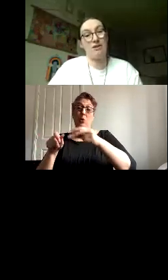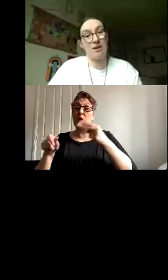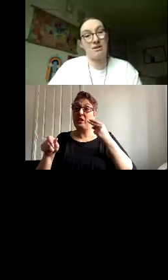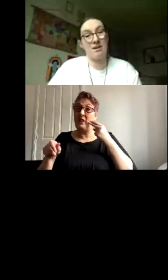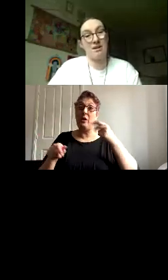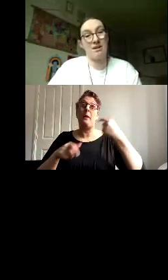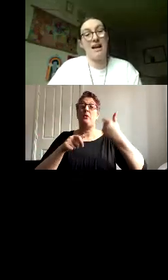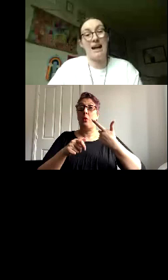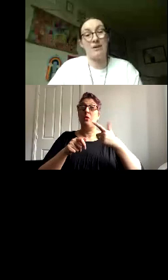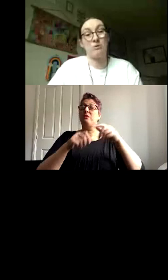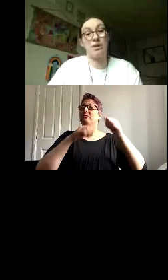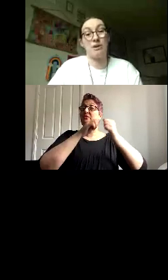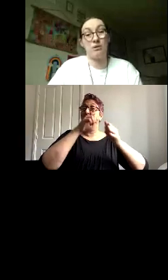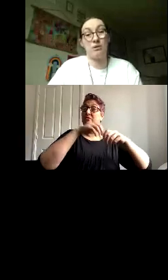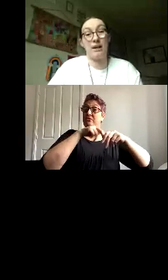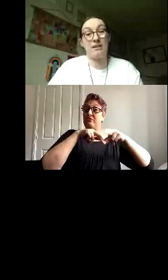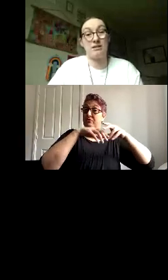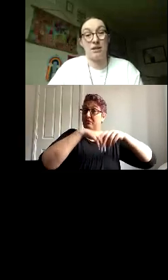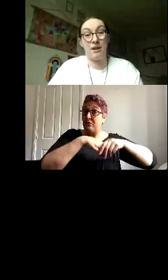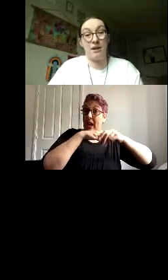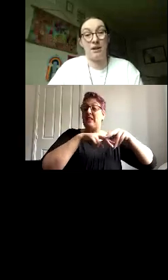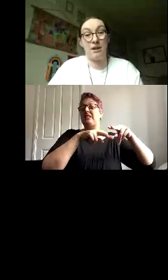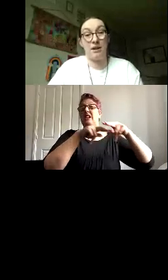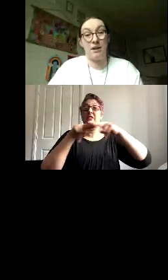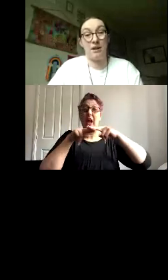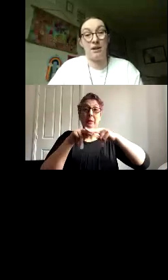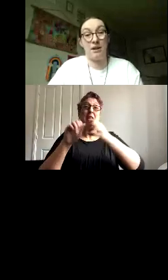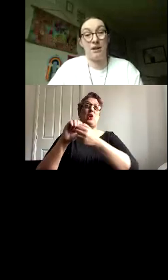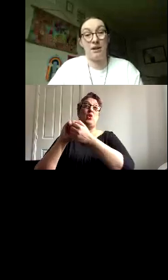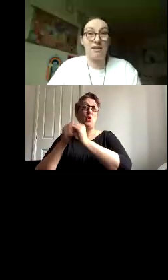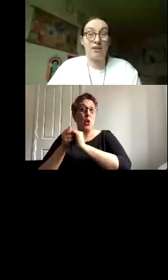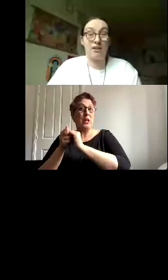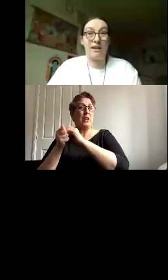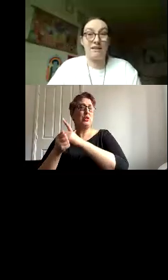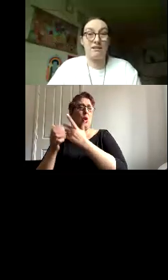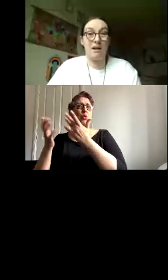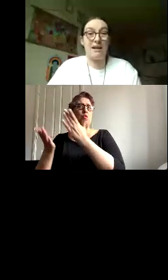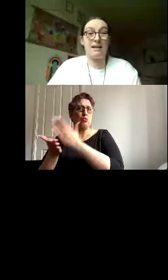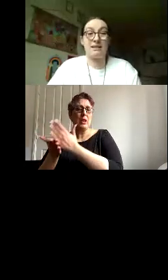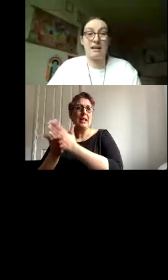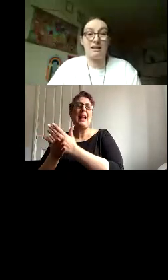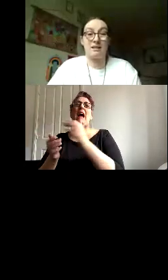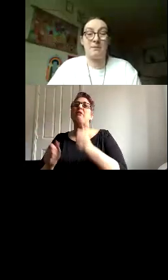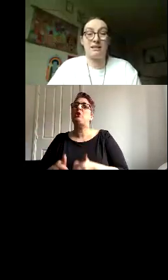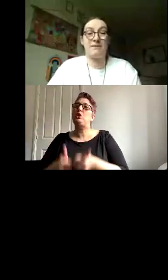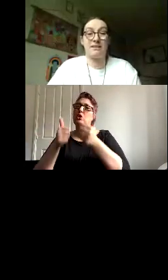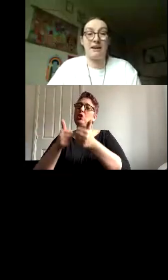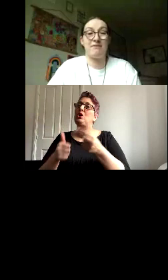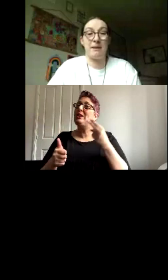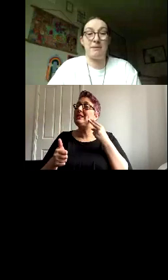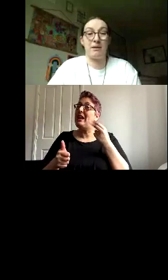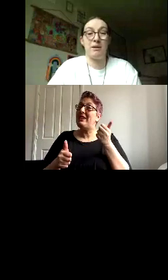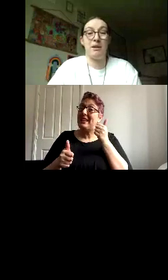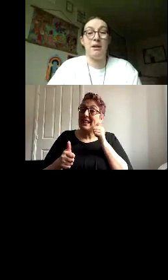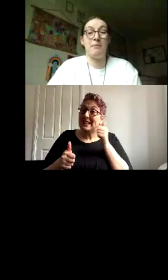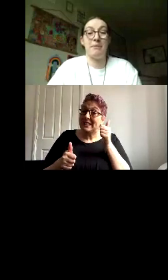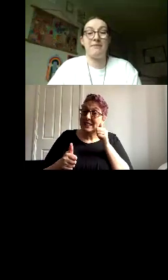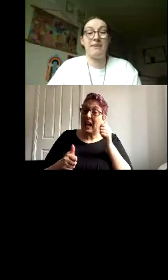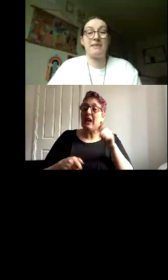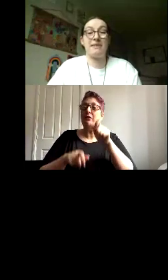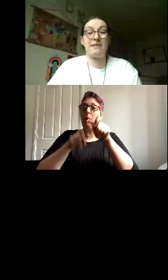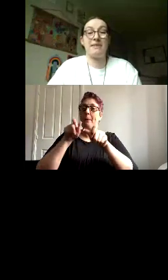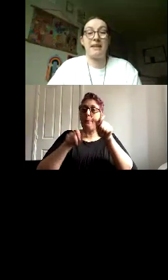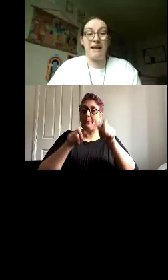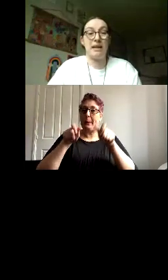the patients, and also colleagues too. So having good deaf insight and accessibility for deaf people